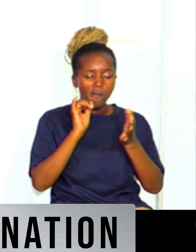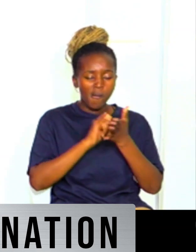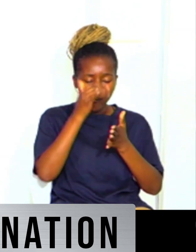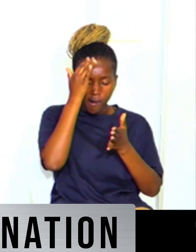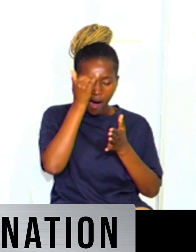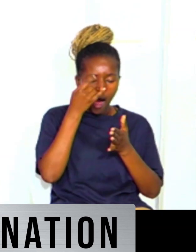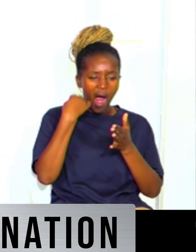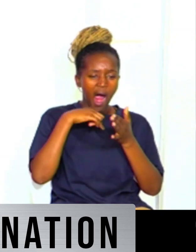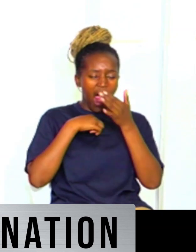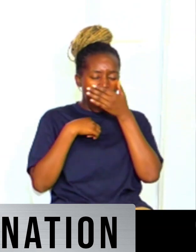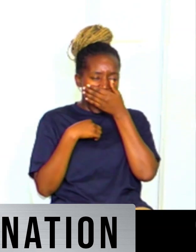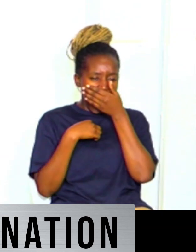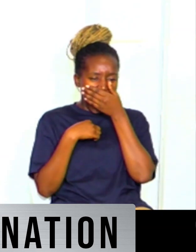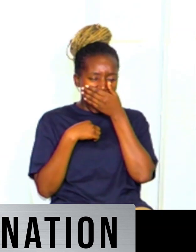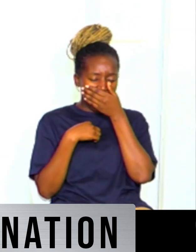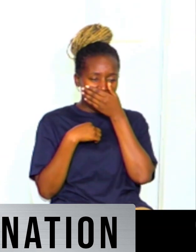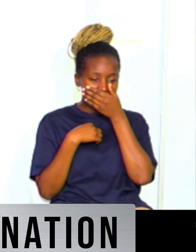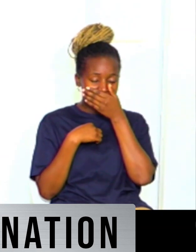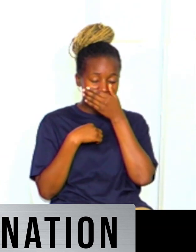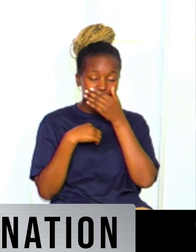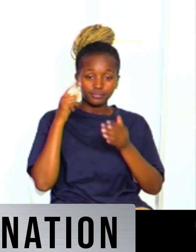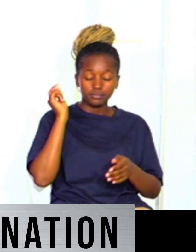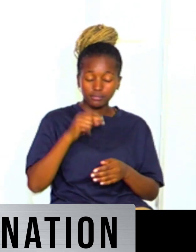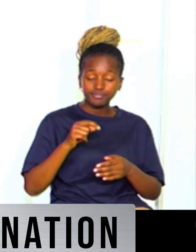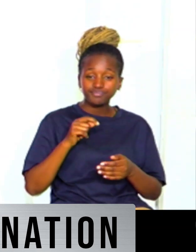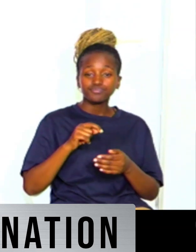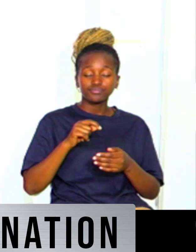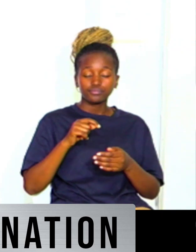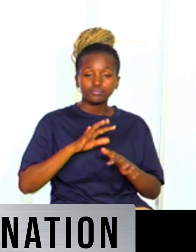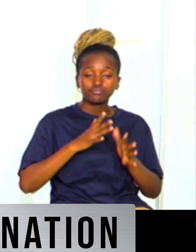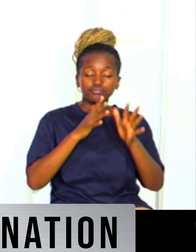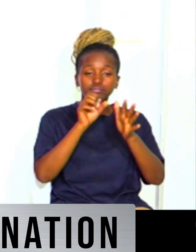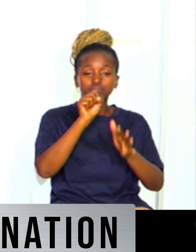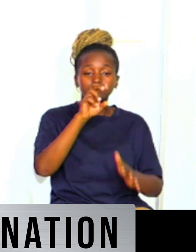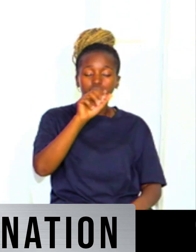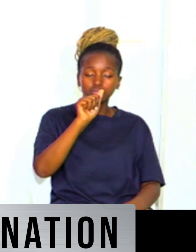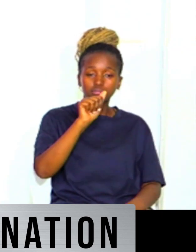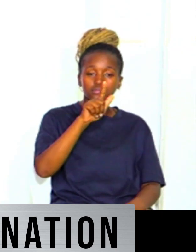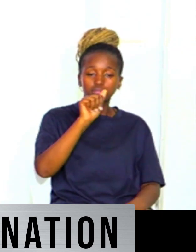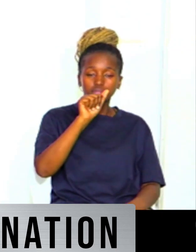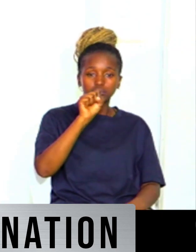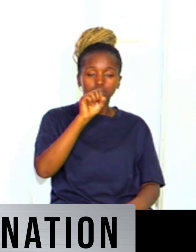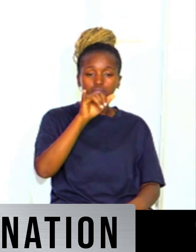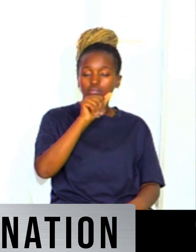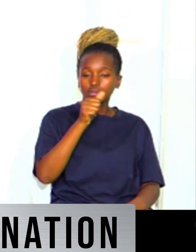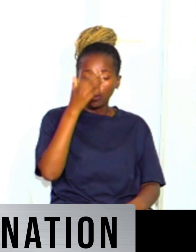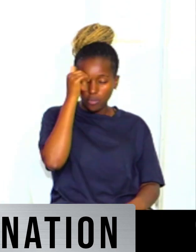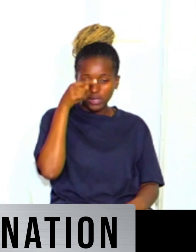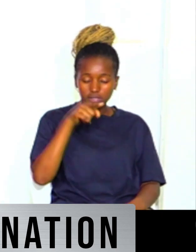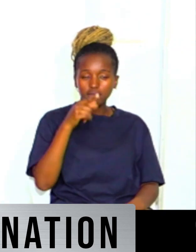need to hail and praise the likes of Selassie for their drama.